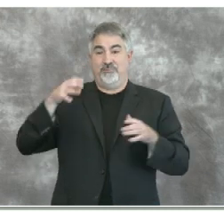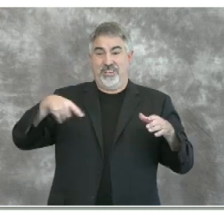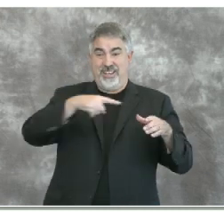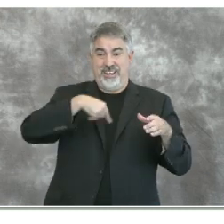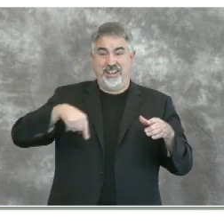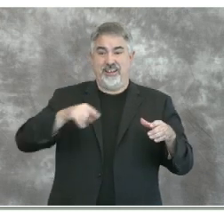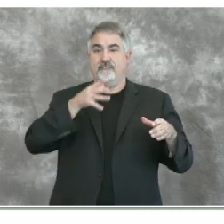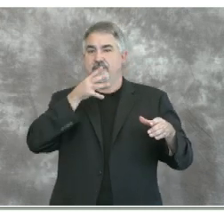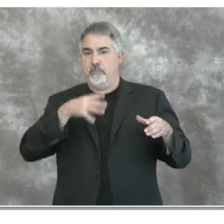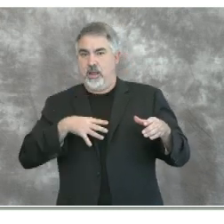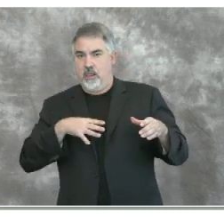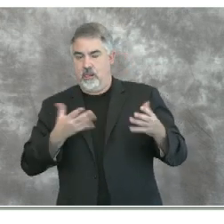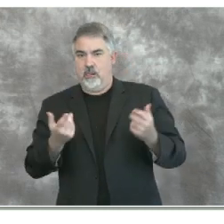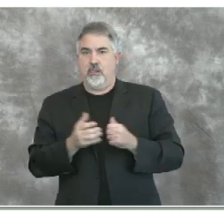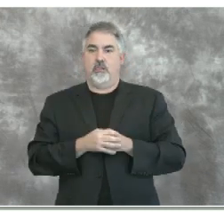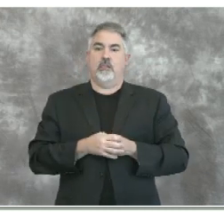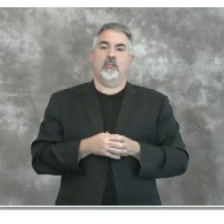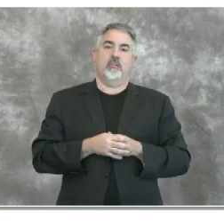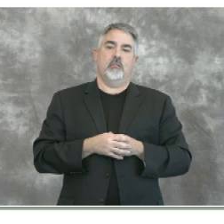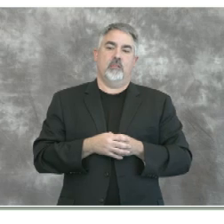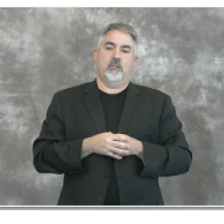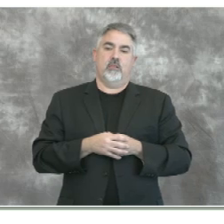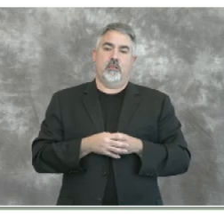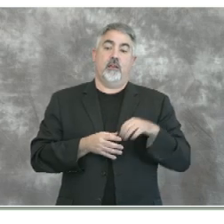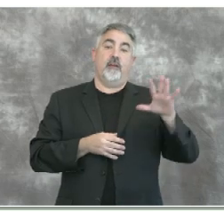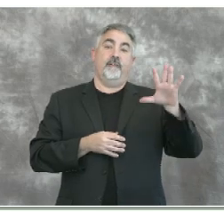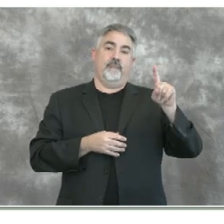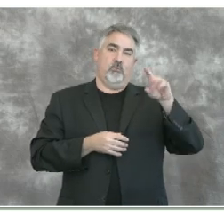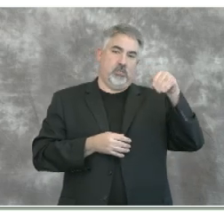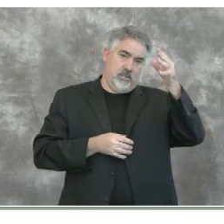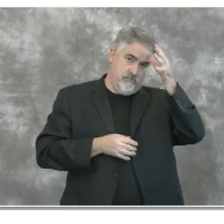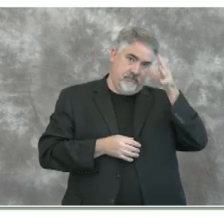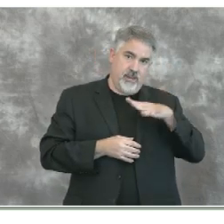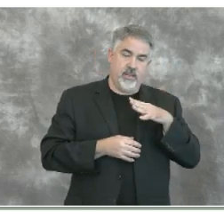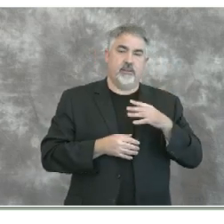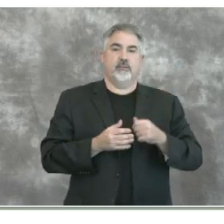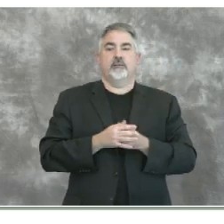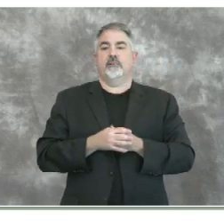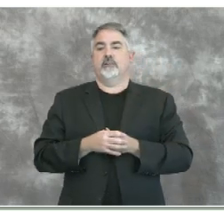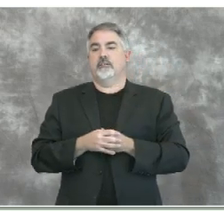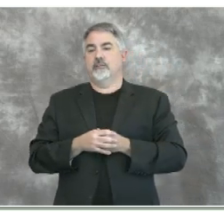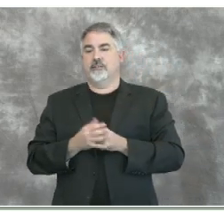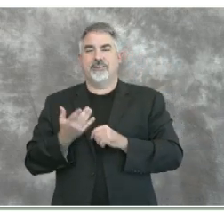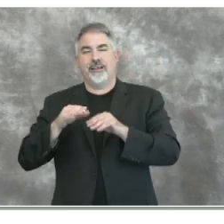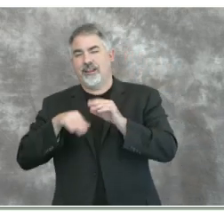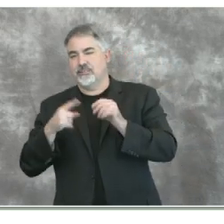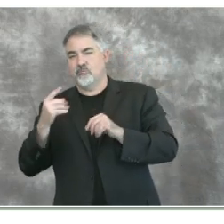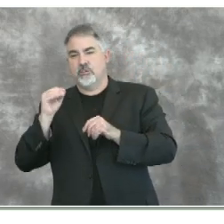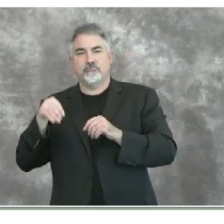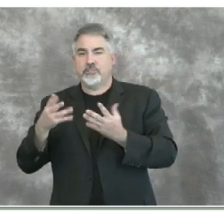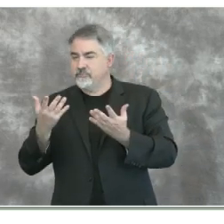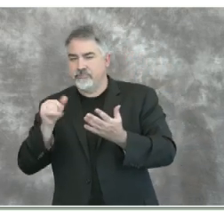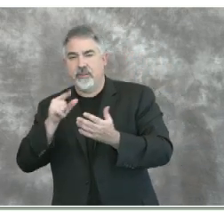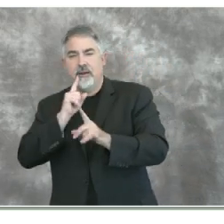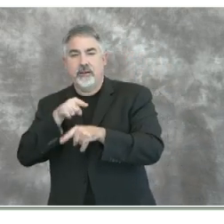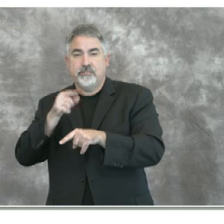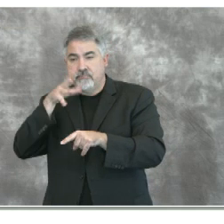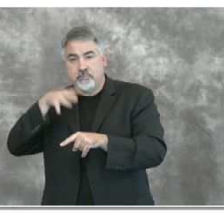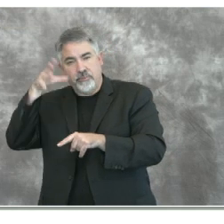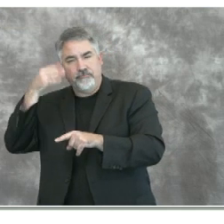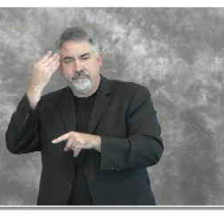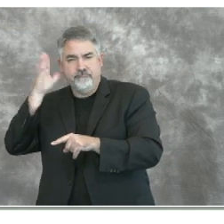female, 902 or 51% are male, and there are 6 cases, which is